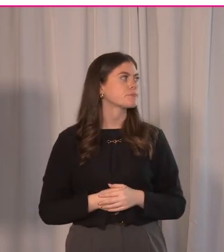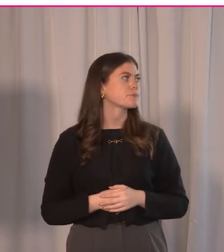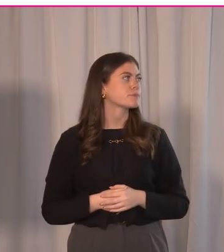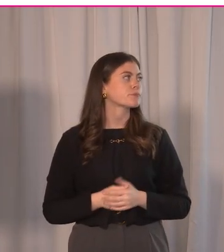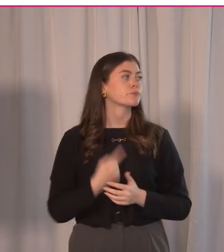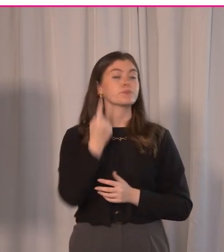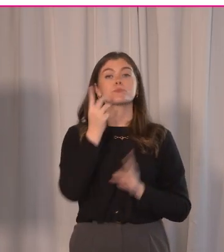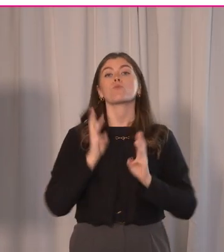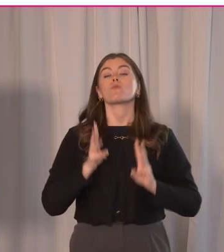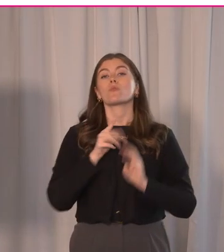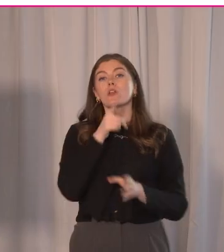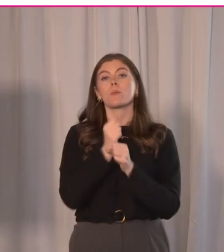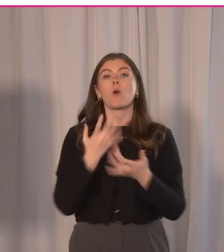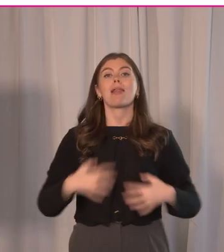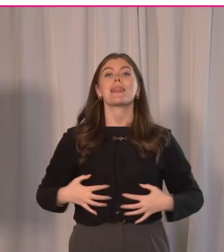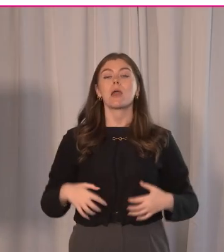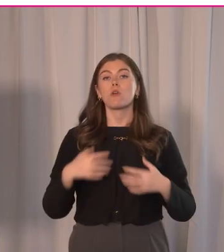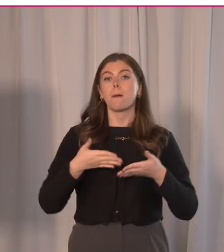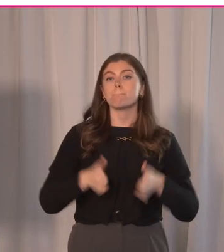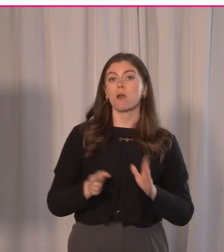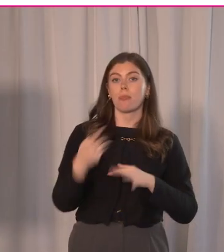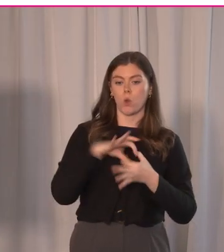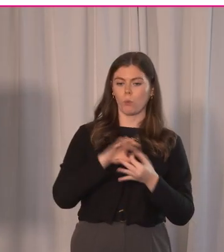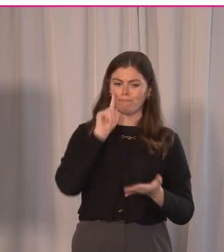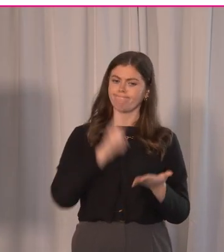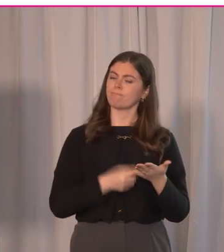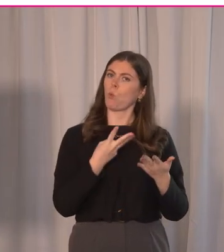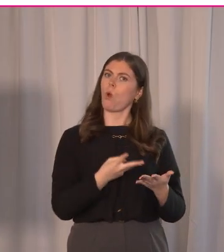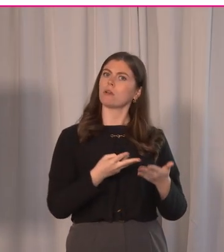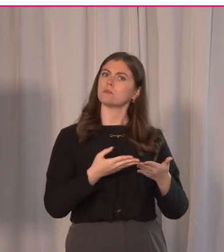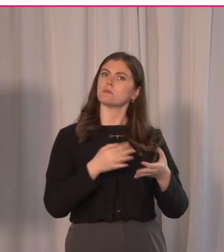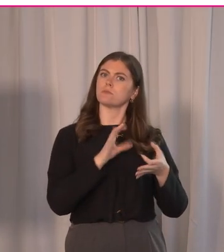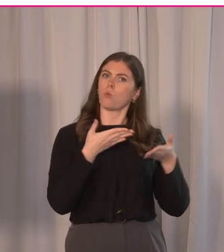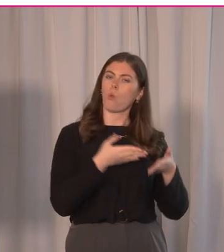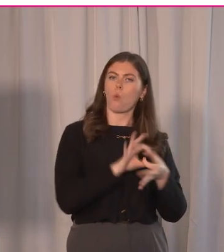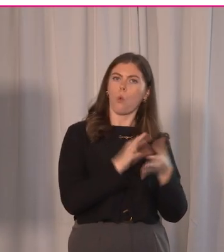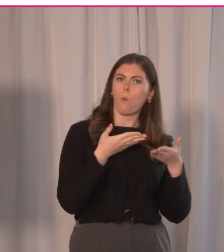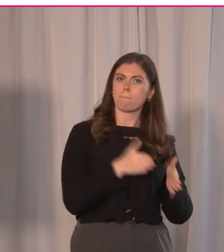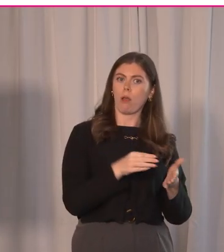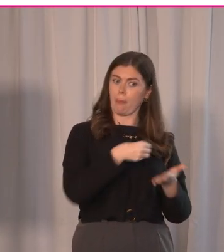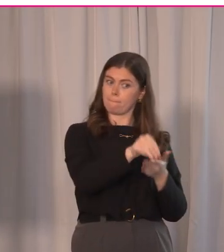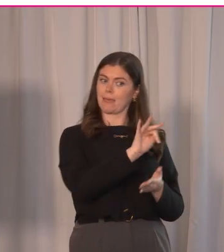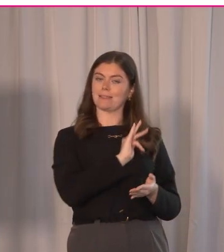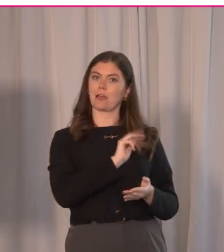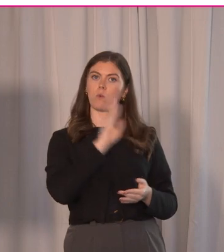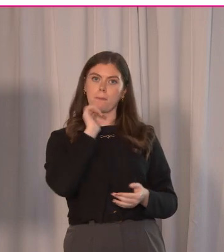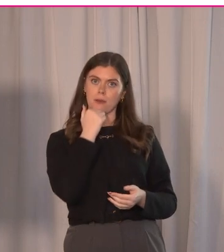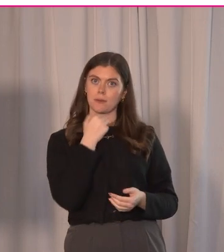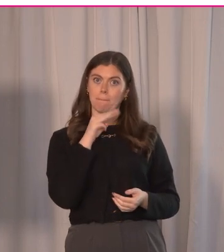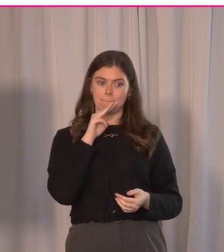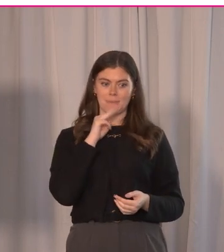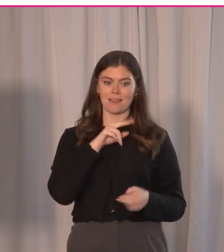One woman talked about labour and birth at home, and she chose a home birth and paid for a home birth midwife deliberately so that she could